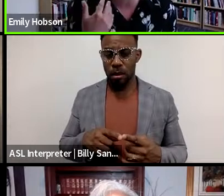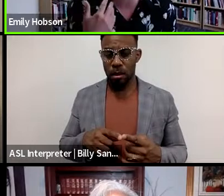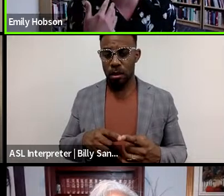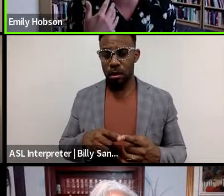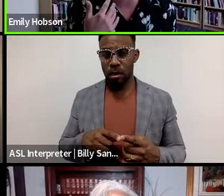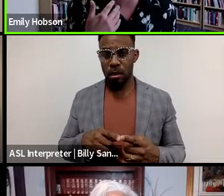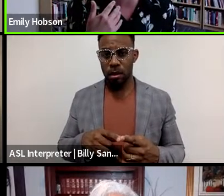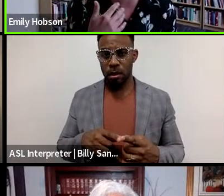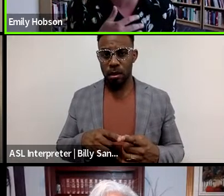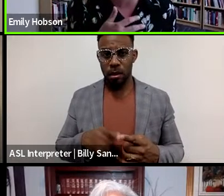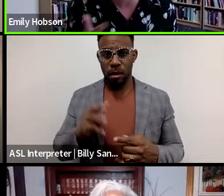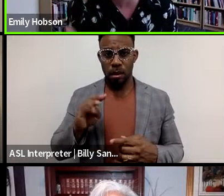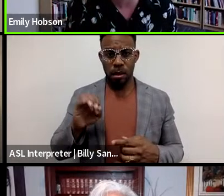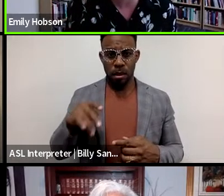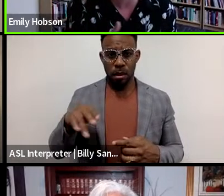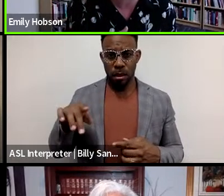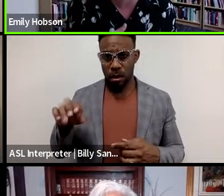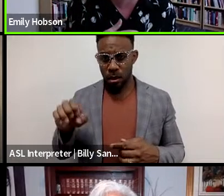mosques, you know,